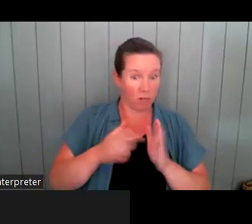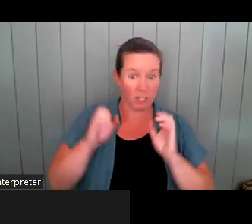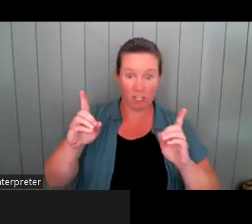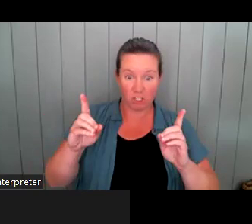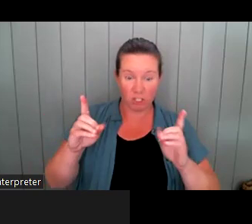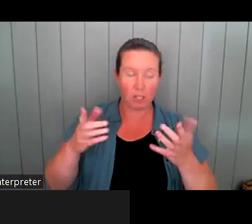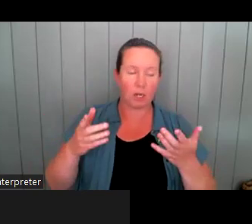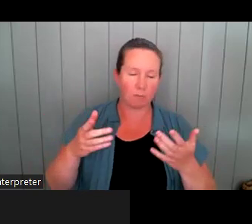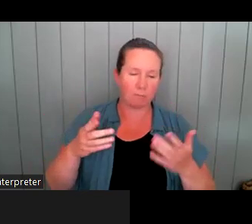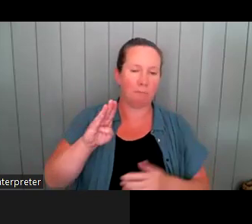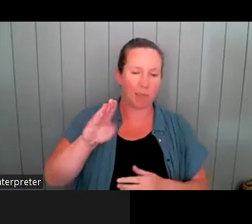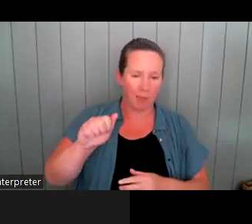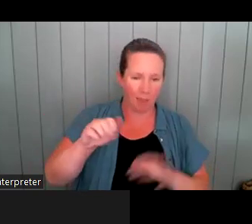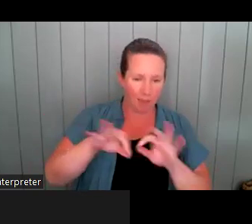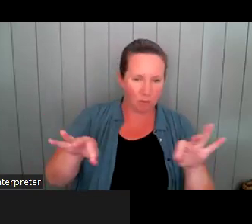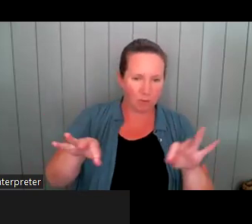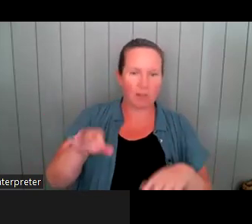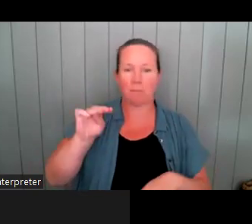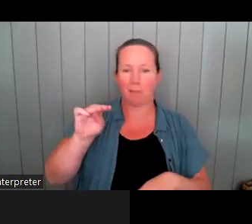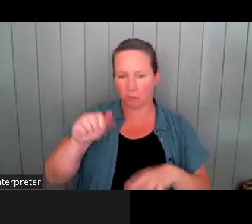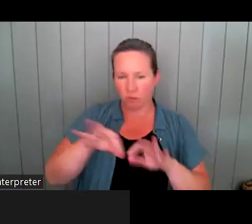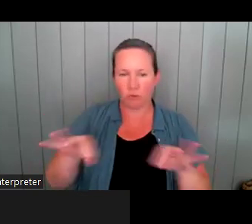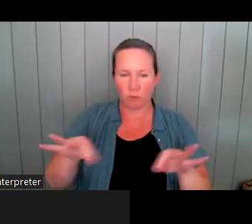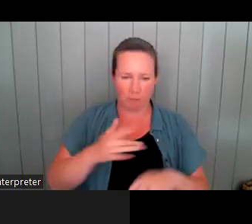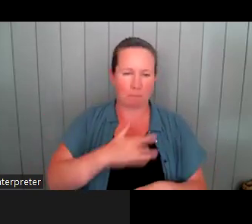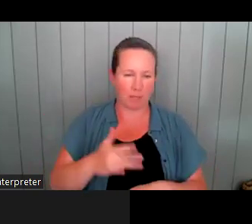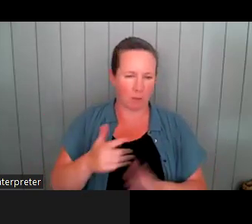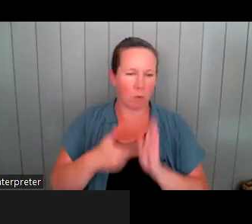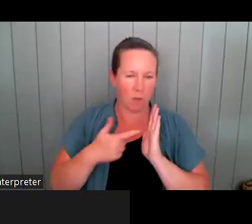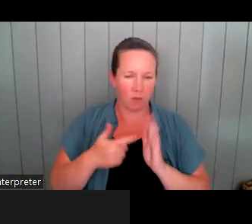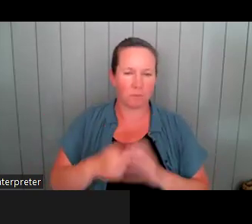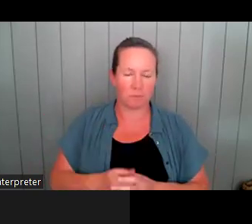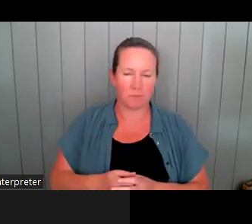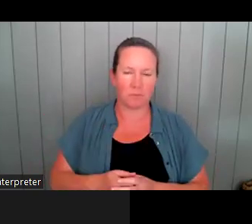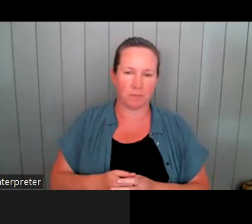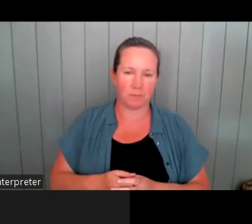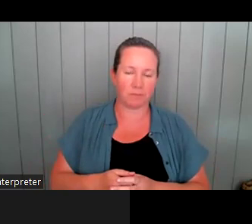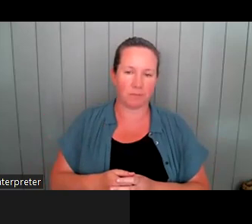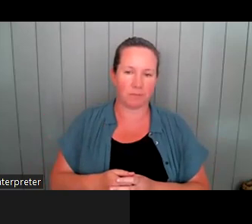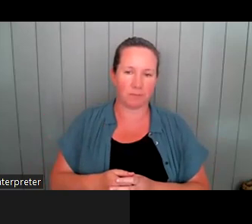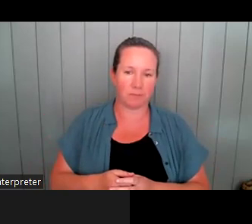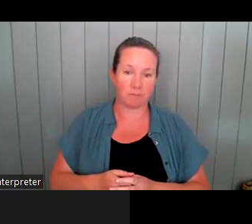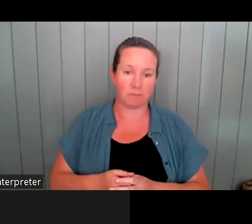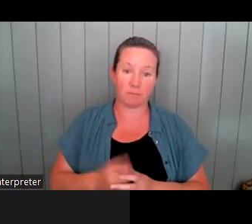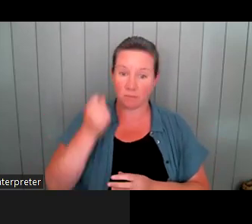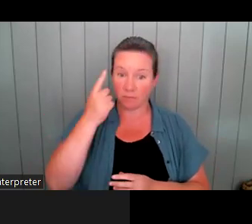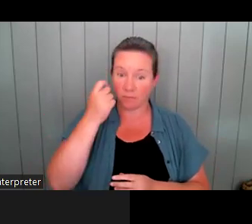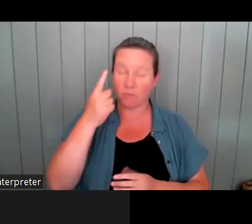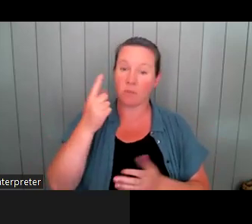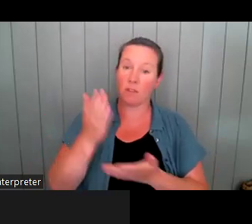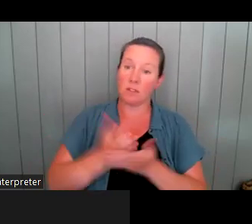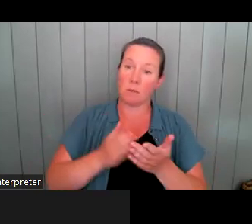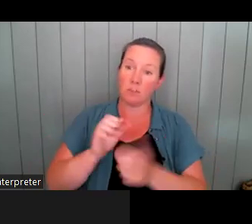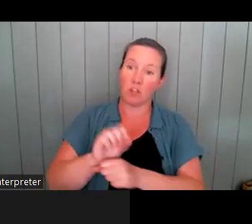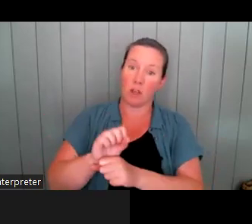Bachelor's degree or master's degree usually needed. And, some of the jobs that you might have heard me